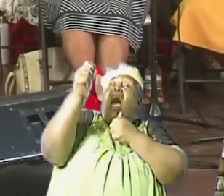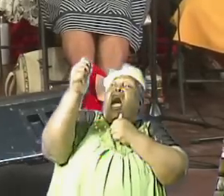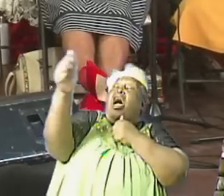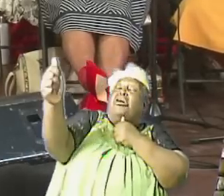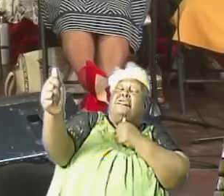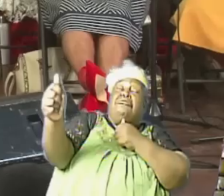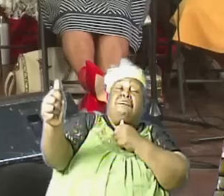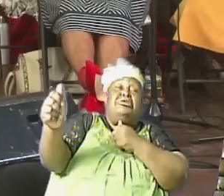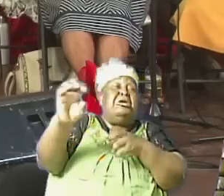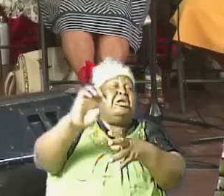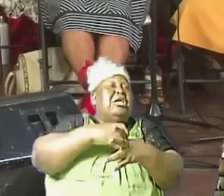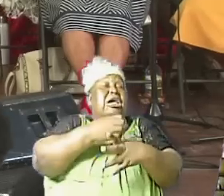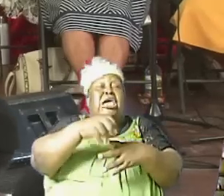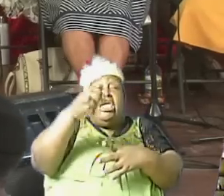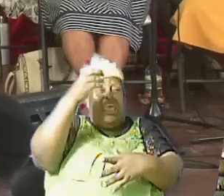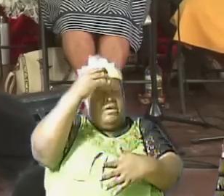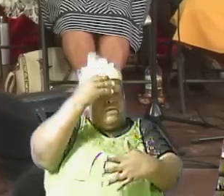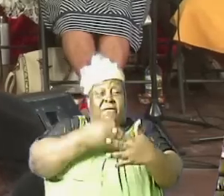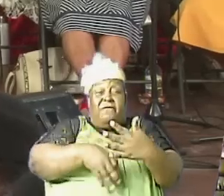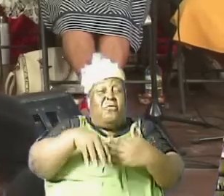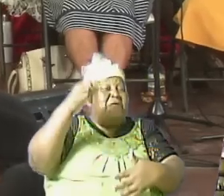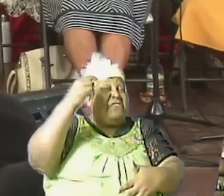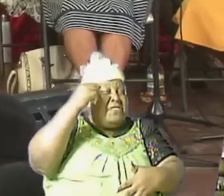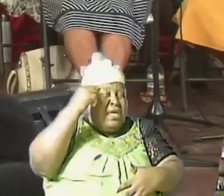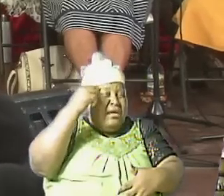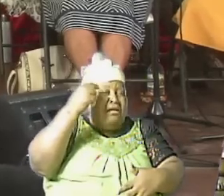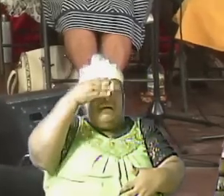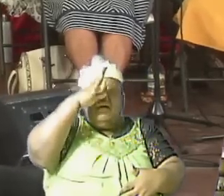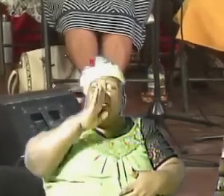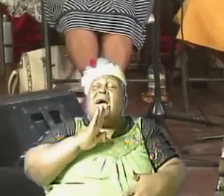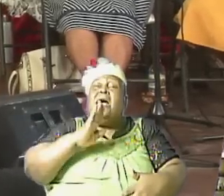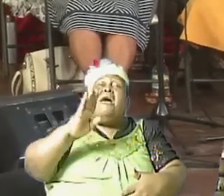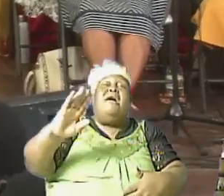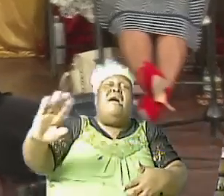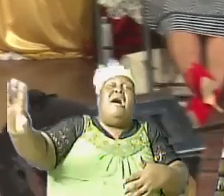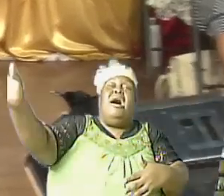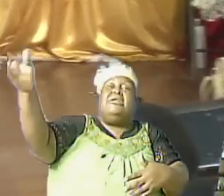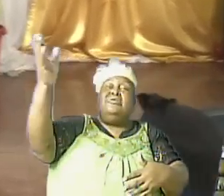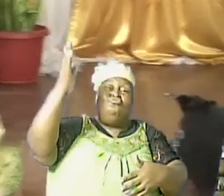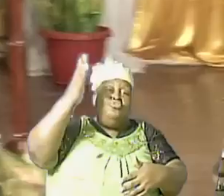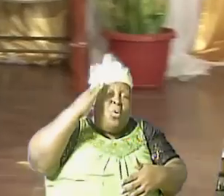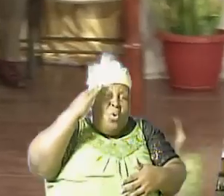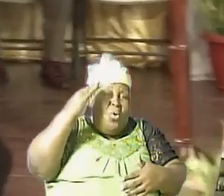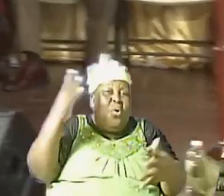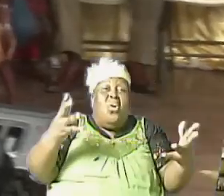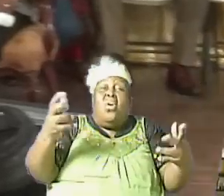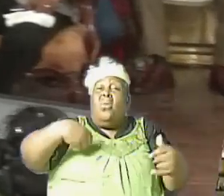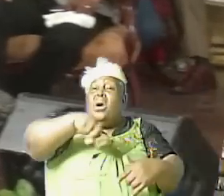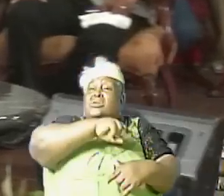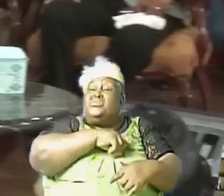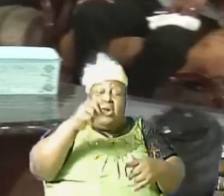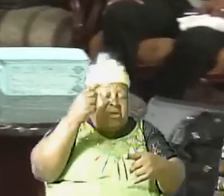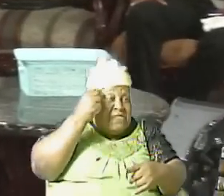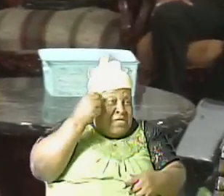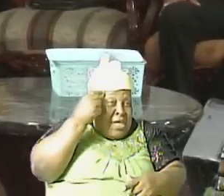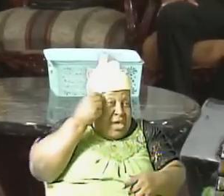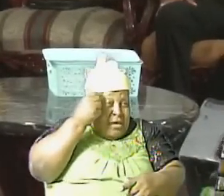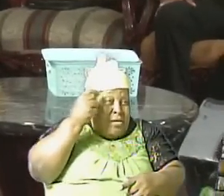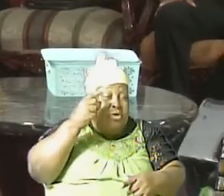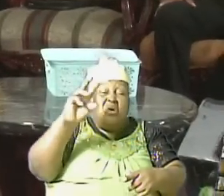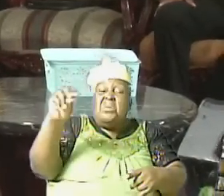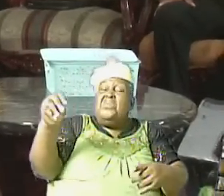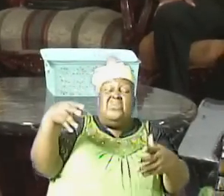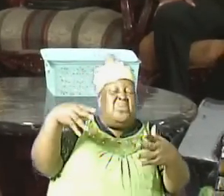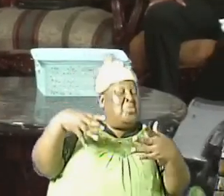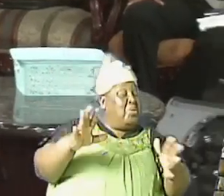afar off. So even before we think them, God is already acquainted with them.